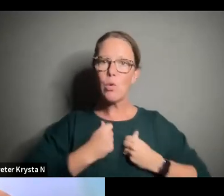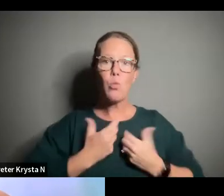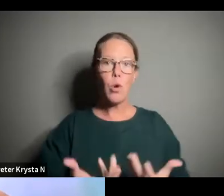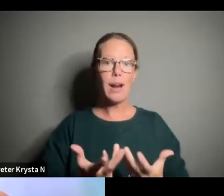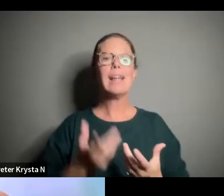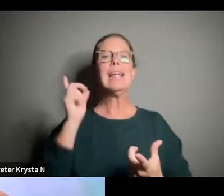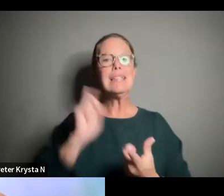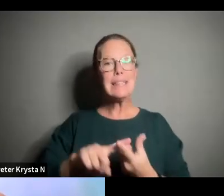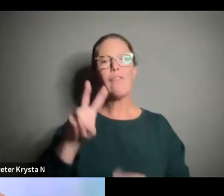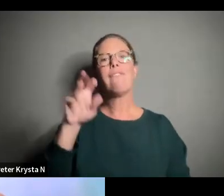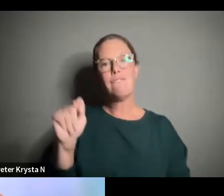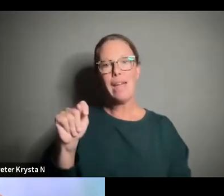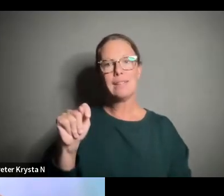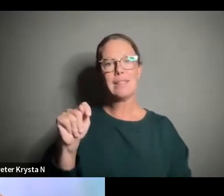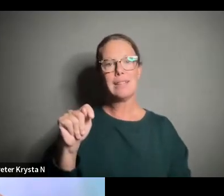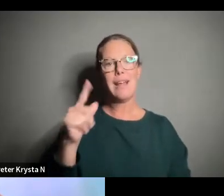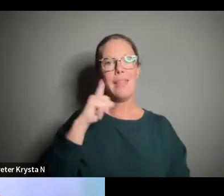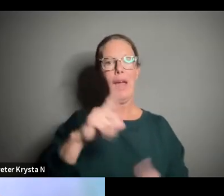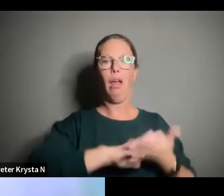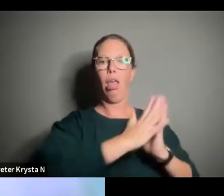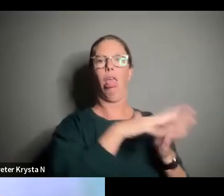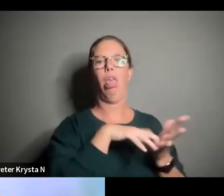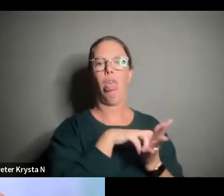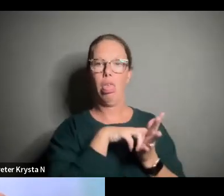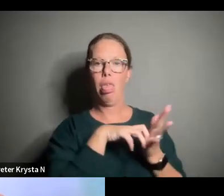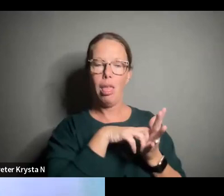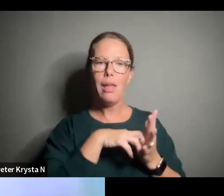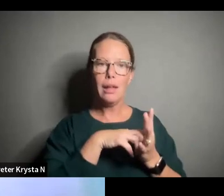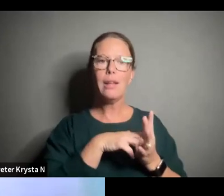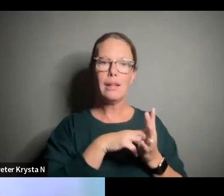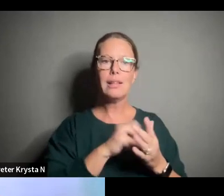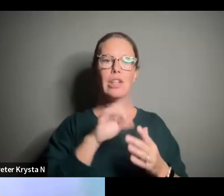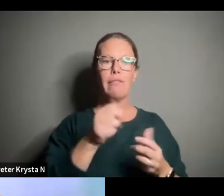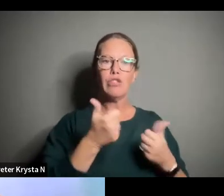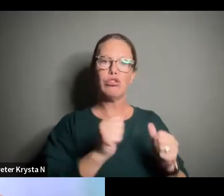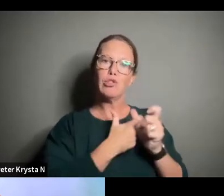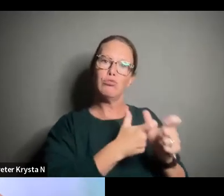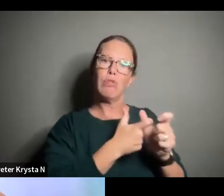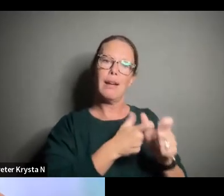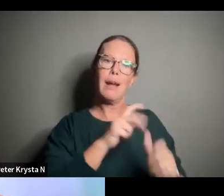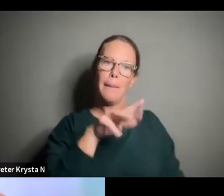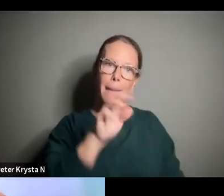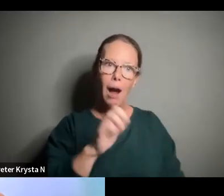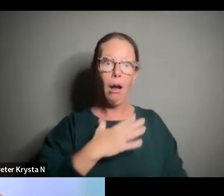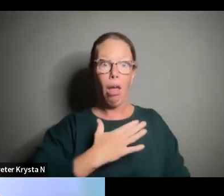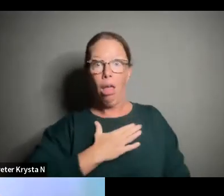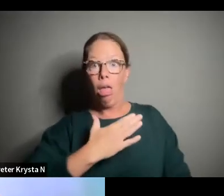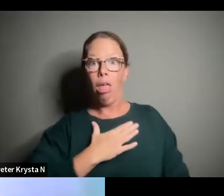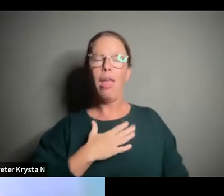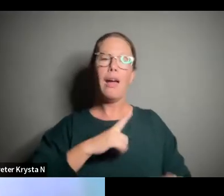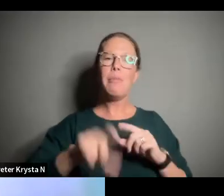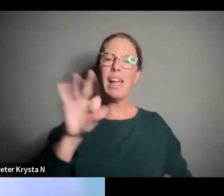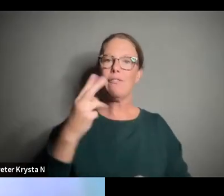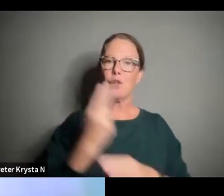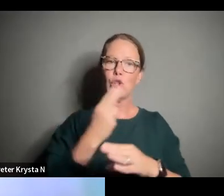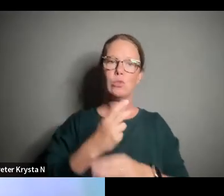you go on a ventilator. Then it'll convert the sprinting muscle, which will tire out. It's like if I tried to run a mile, I'd be like puffing. If you've been on a ventilator for a little